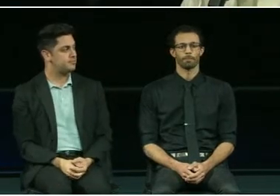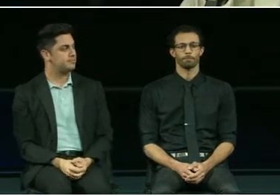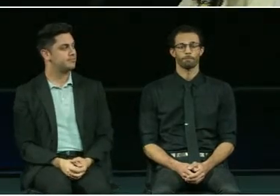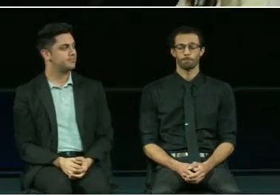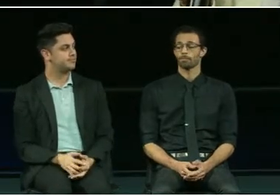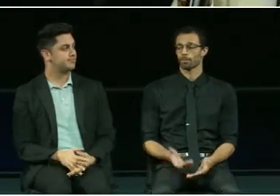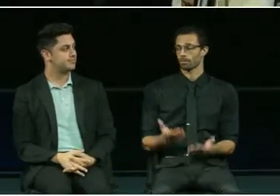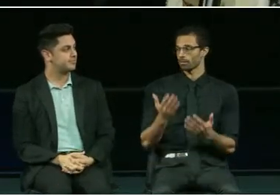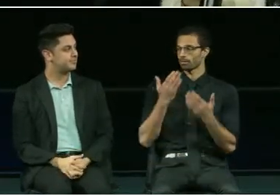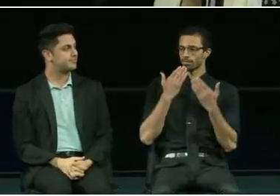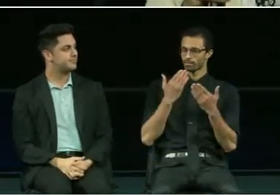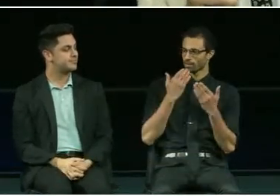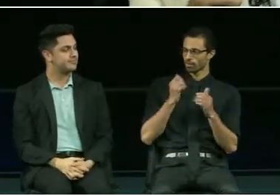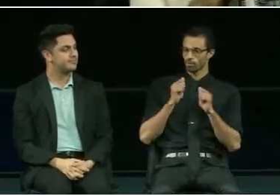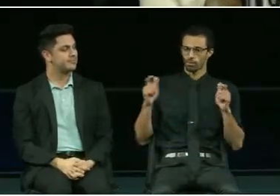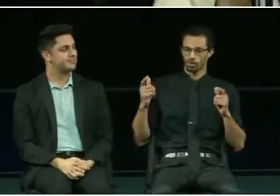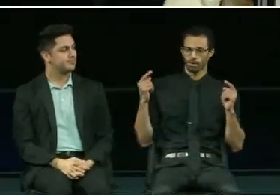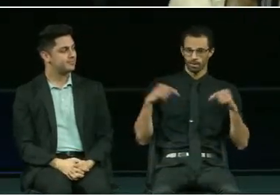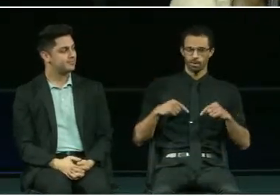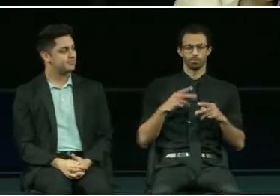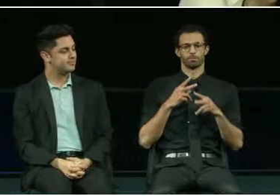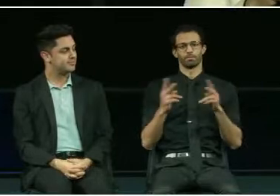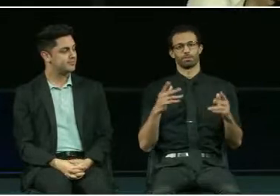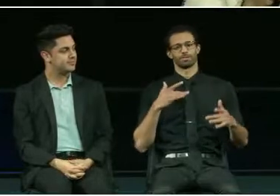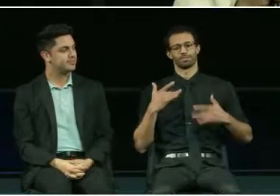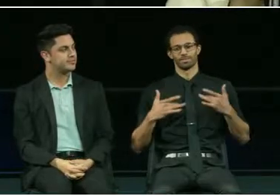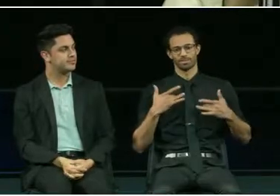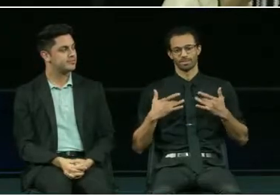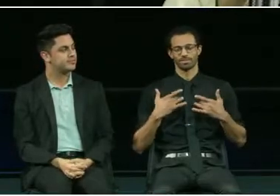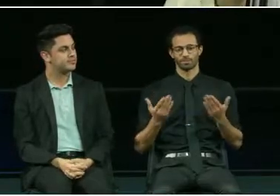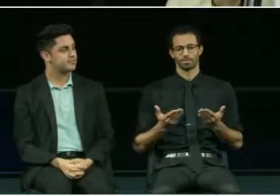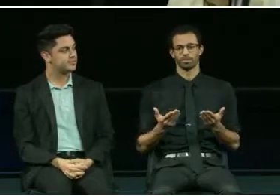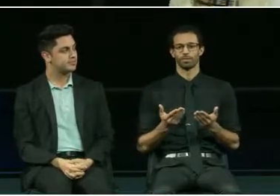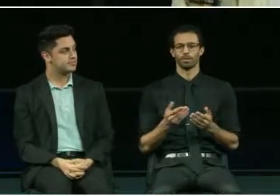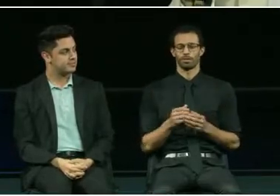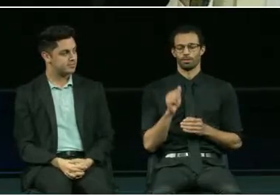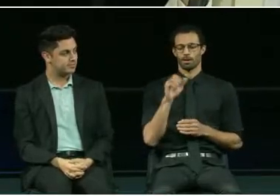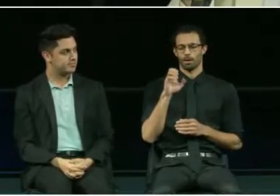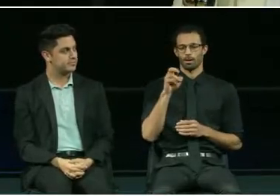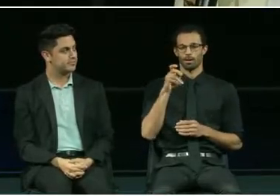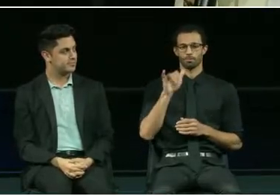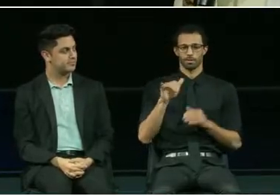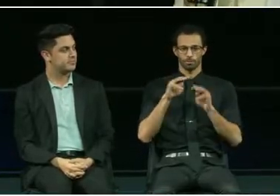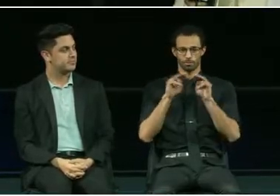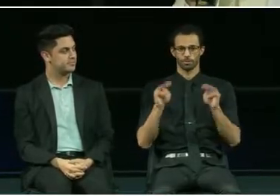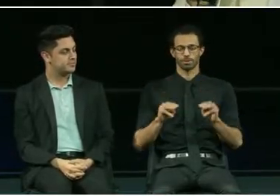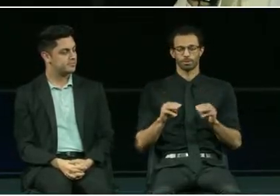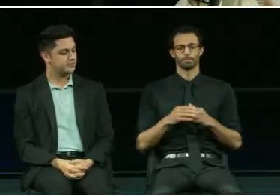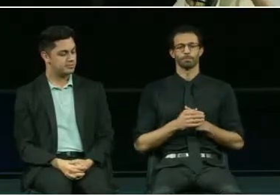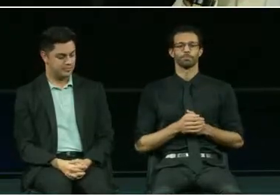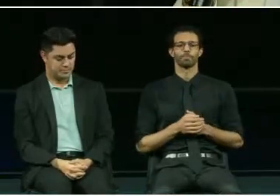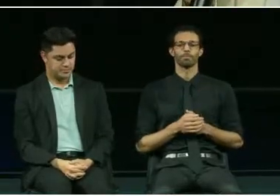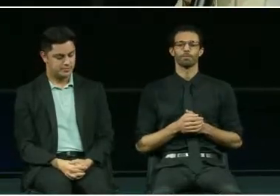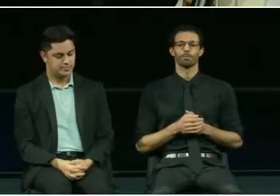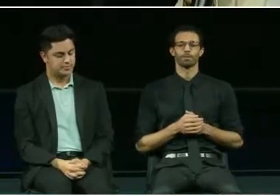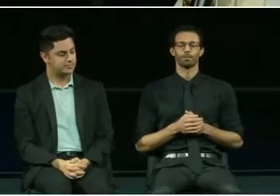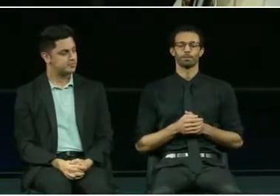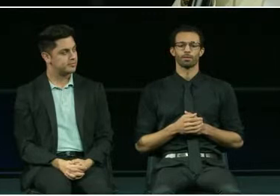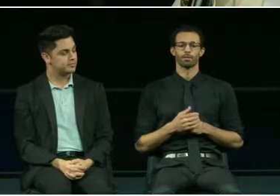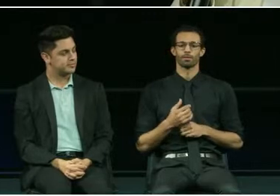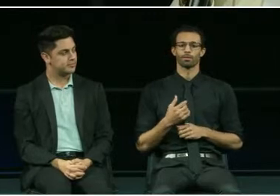So thank you everybody for being here. It's very exciting to be here at the Academy Museum. And I'll say that